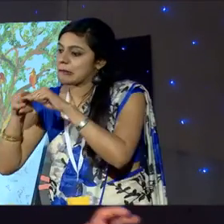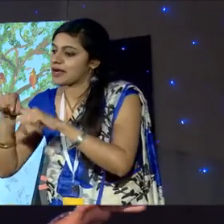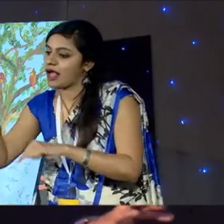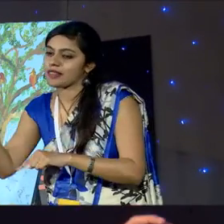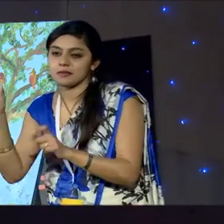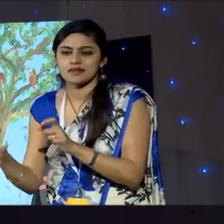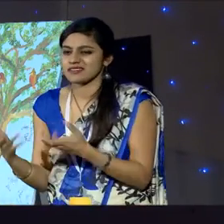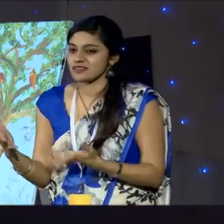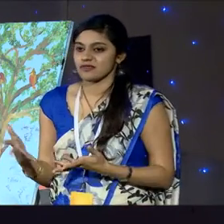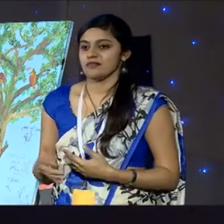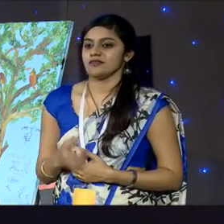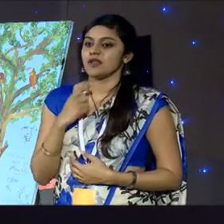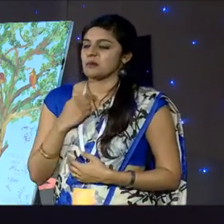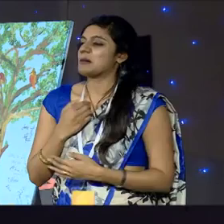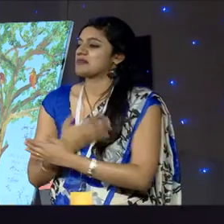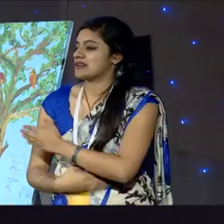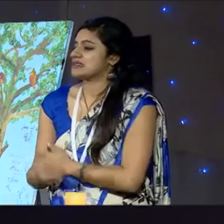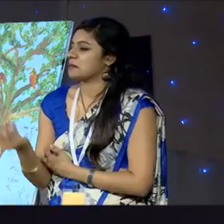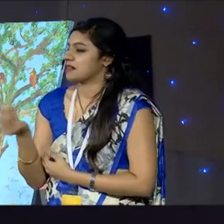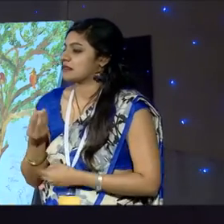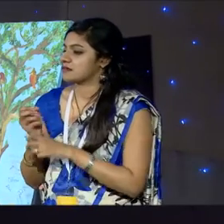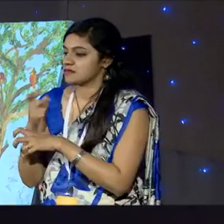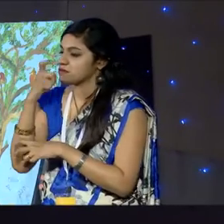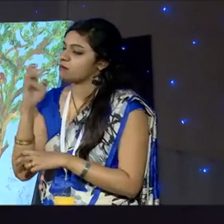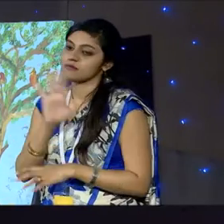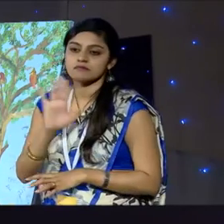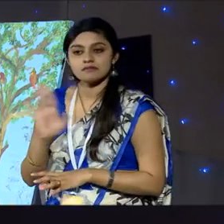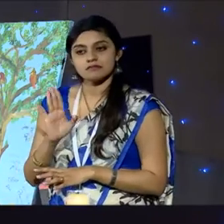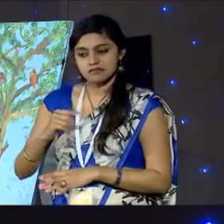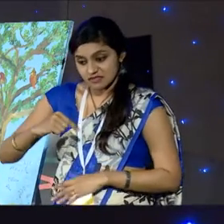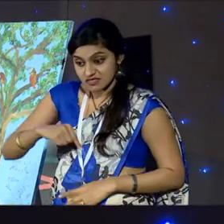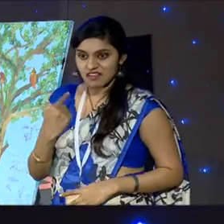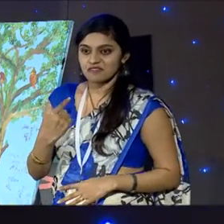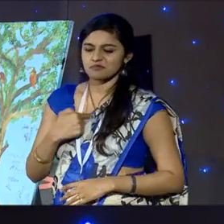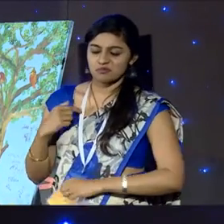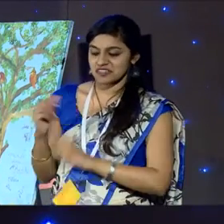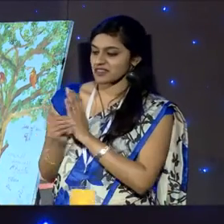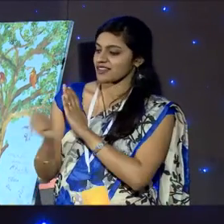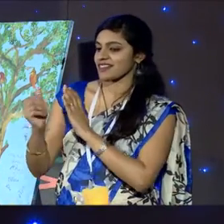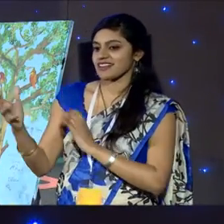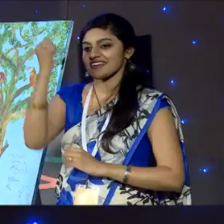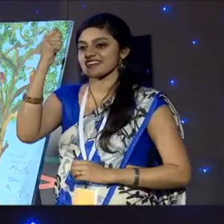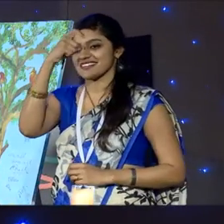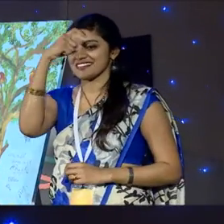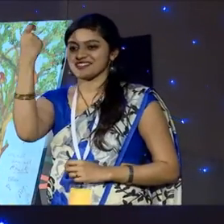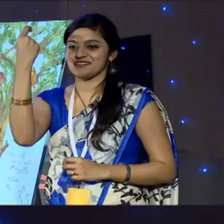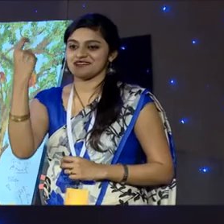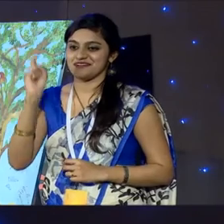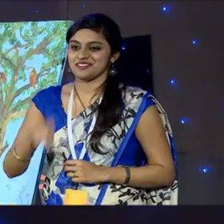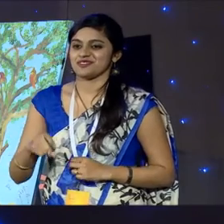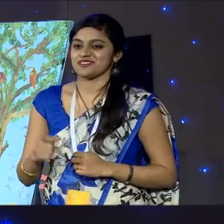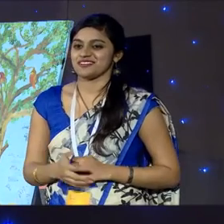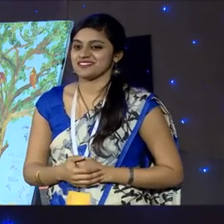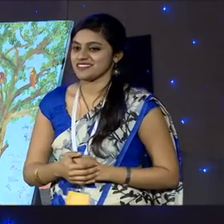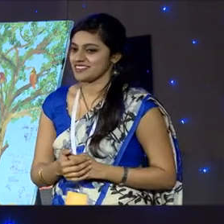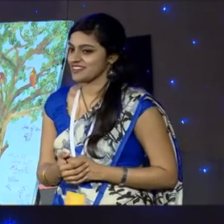rejecting quota reservations and all that. But yeah, now this reminds me. There are a lot of stand-up comedians in India off